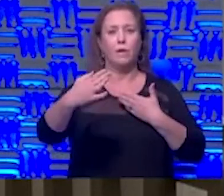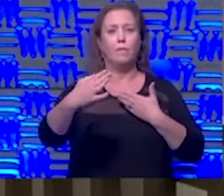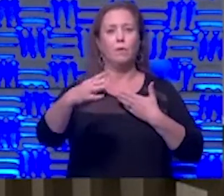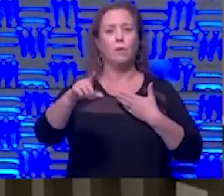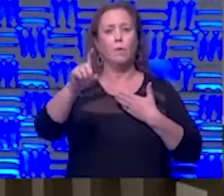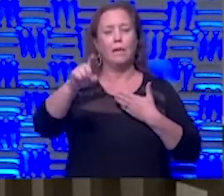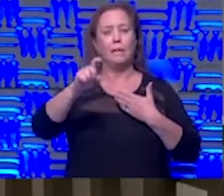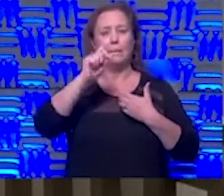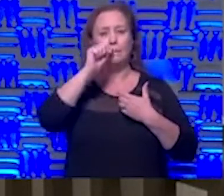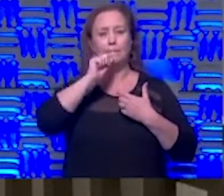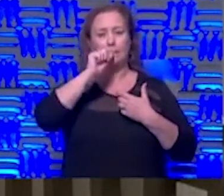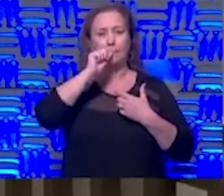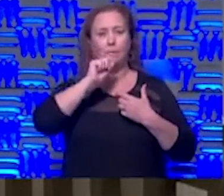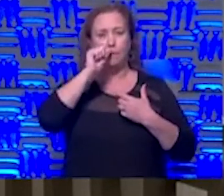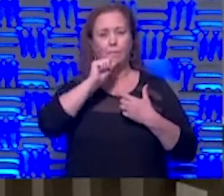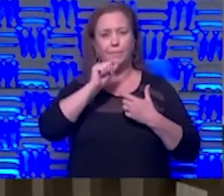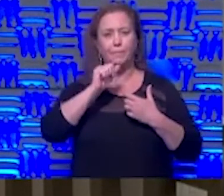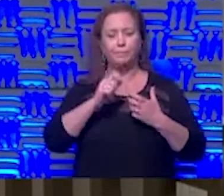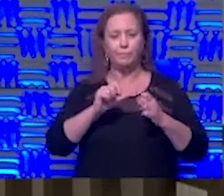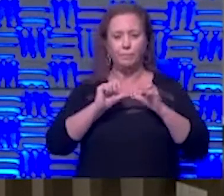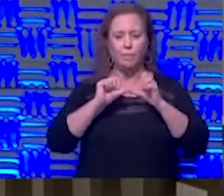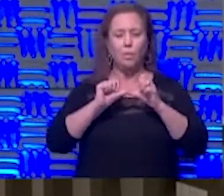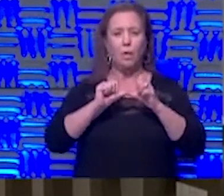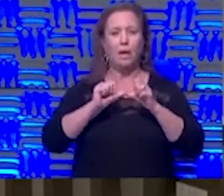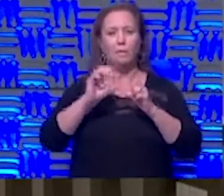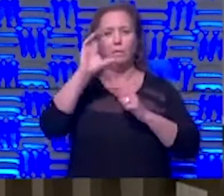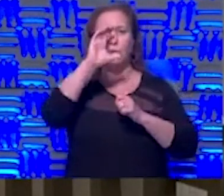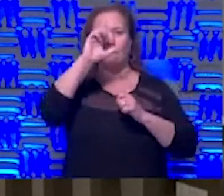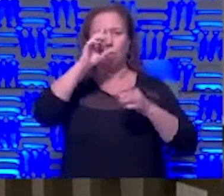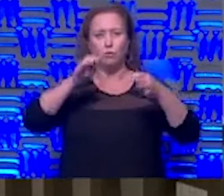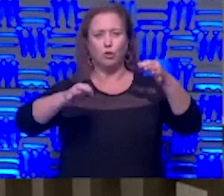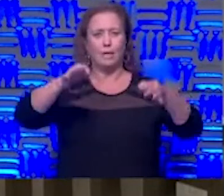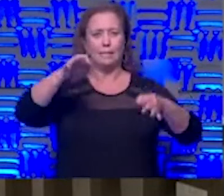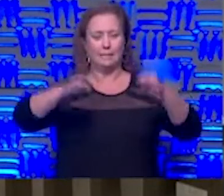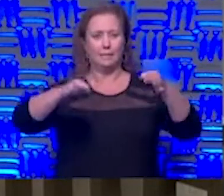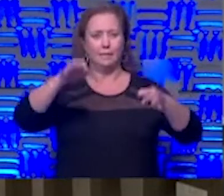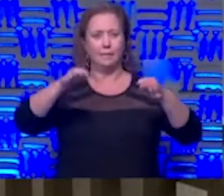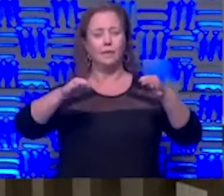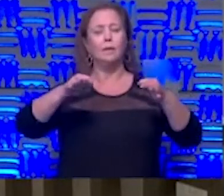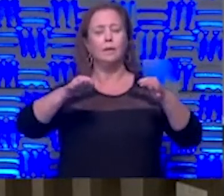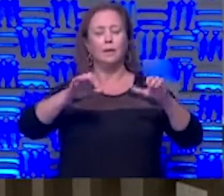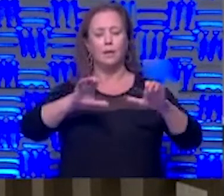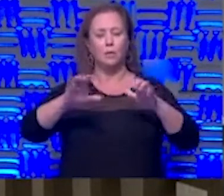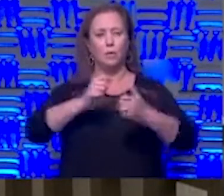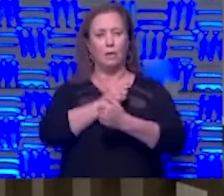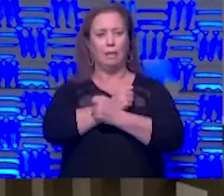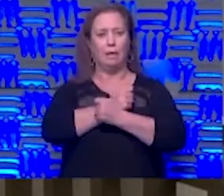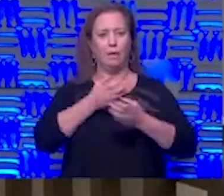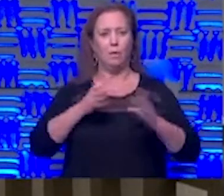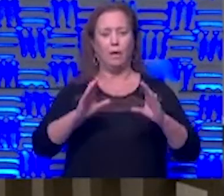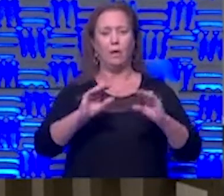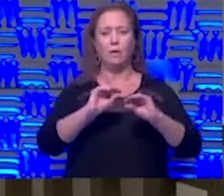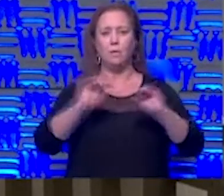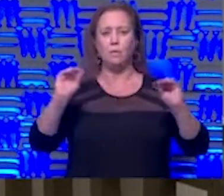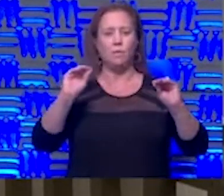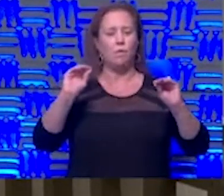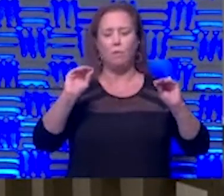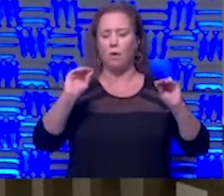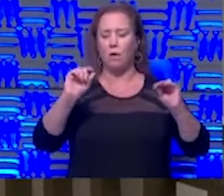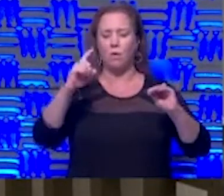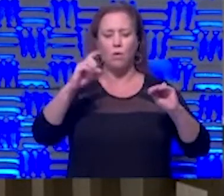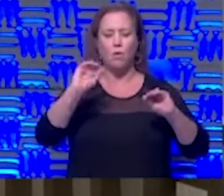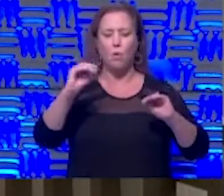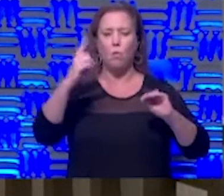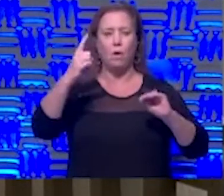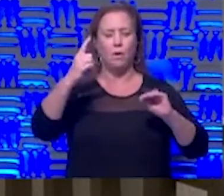through this, and we have to seek justice and do it through love, because nobody deserves to die, no matter who they